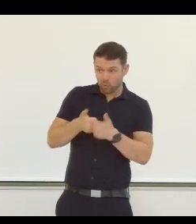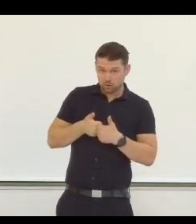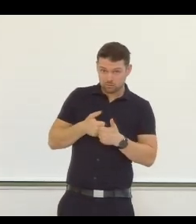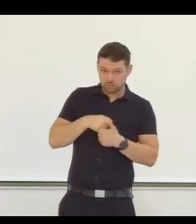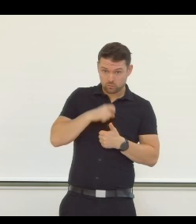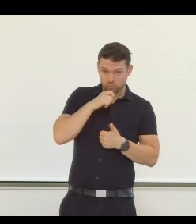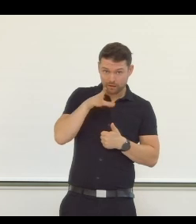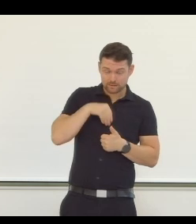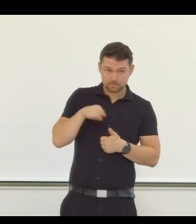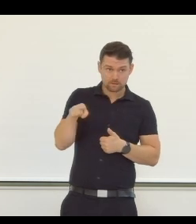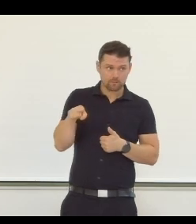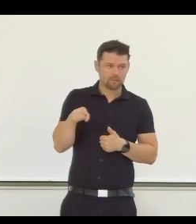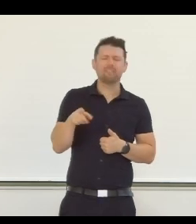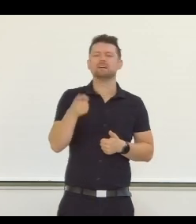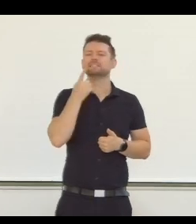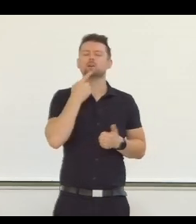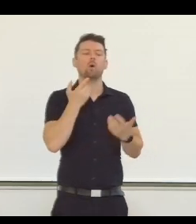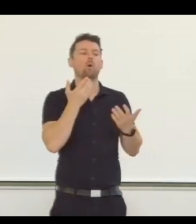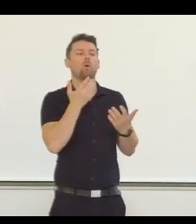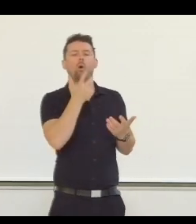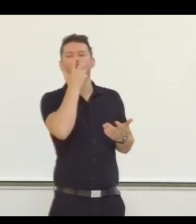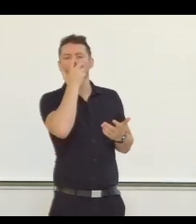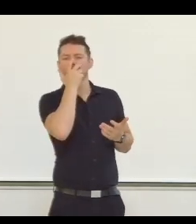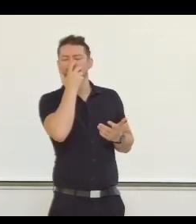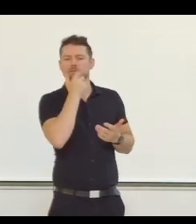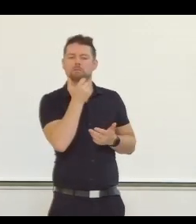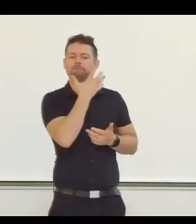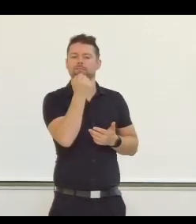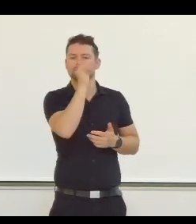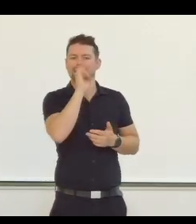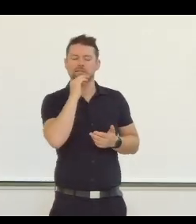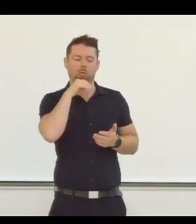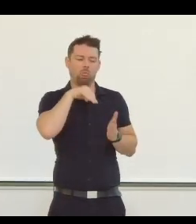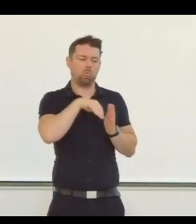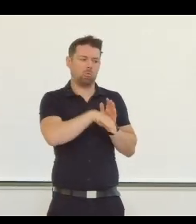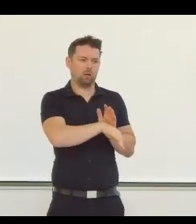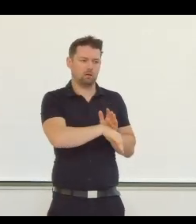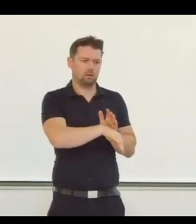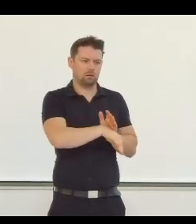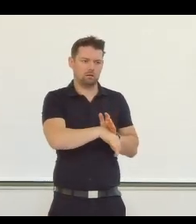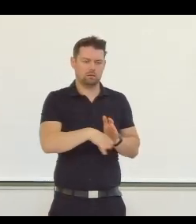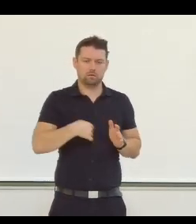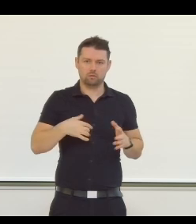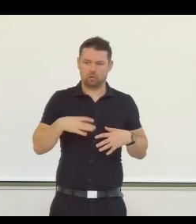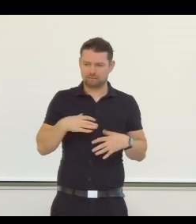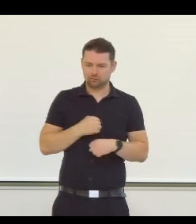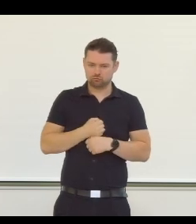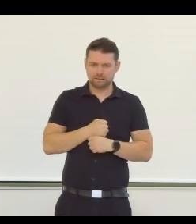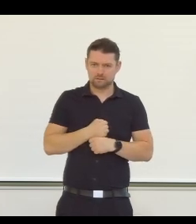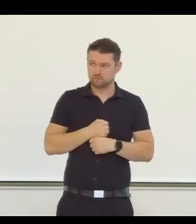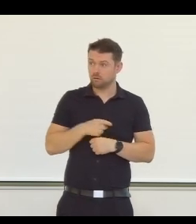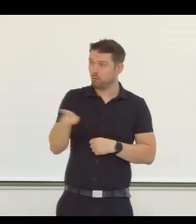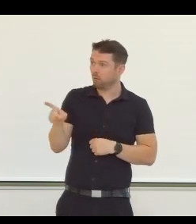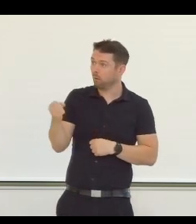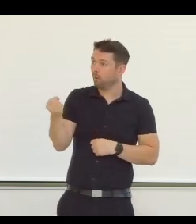the oxygen level is currently, I don't know, 15% and falling, and you're already stressed in such a base, and so your life support system